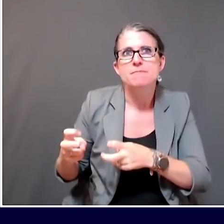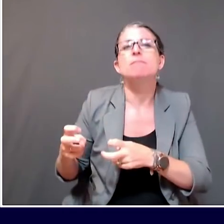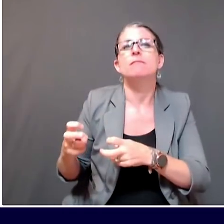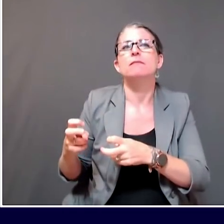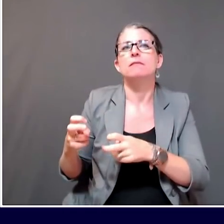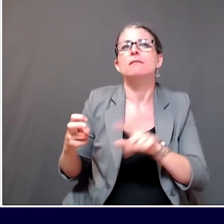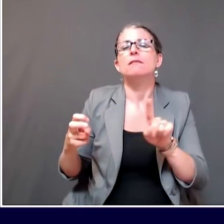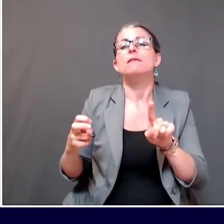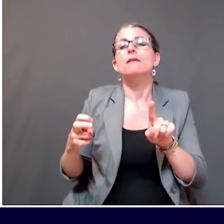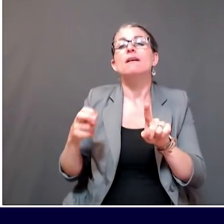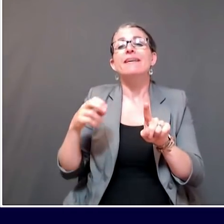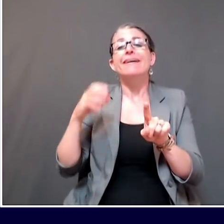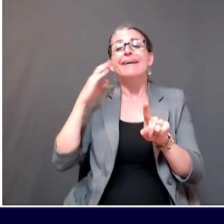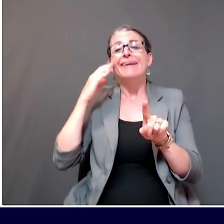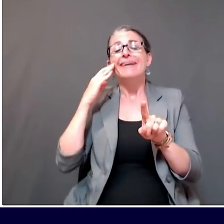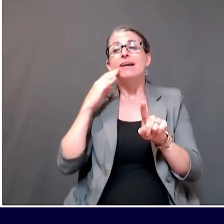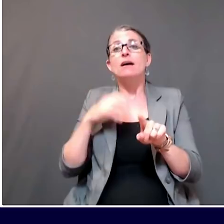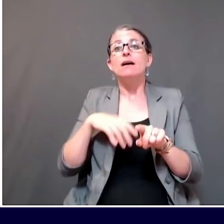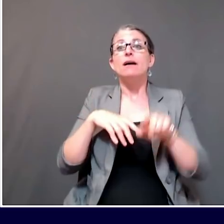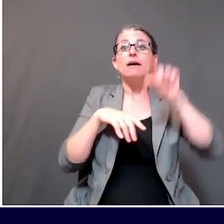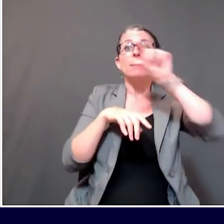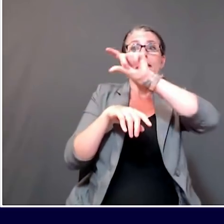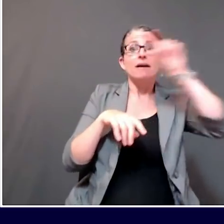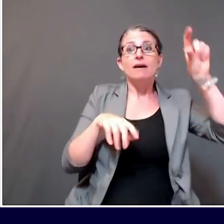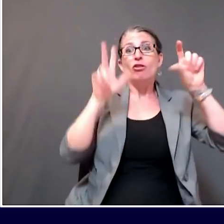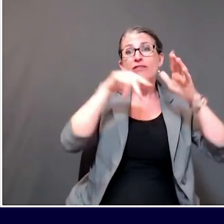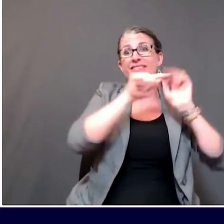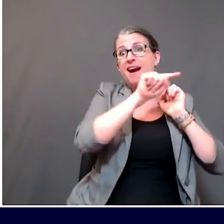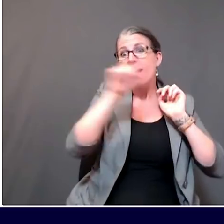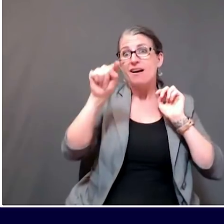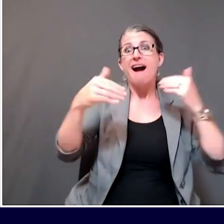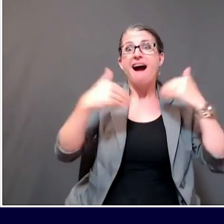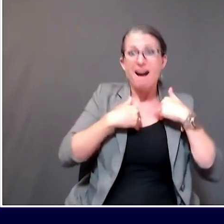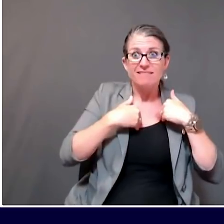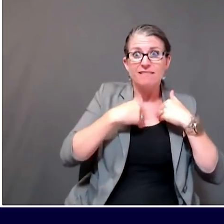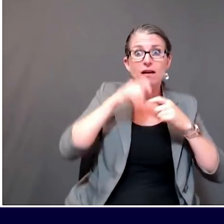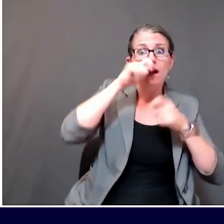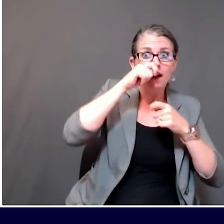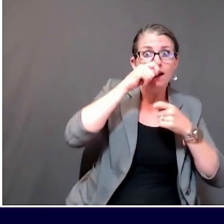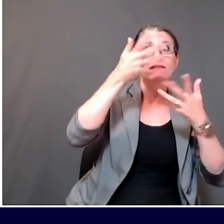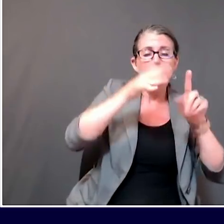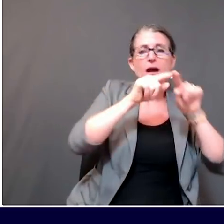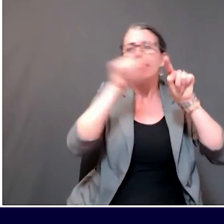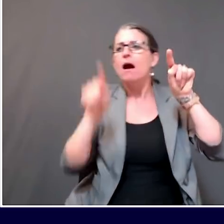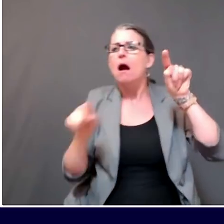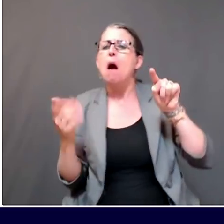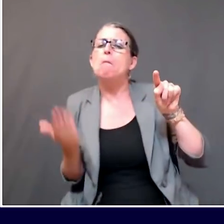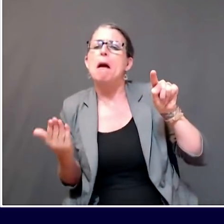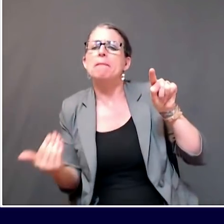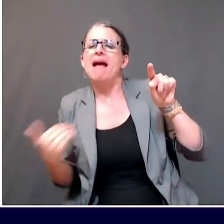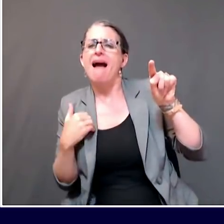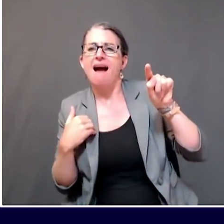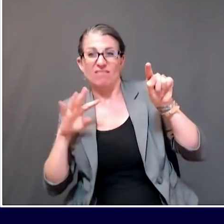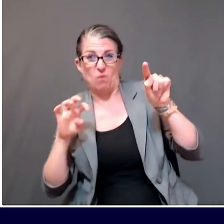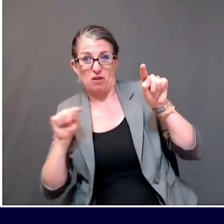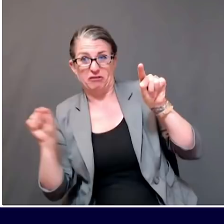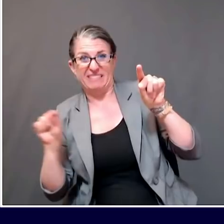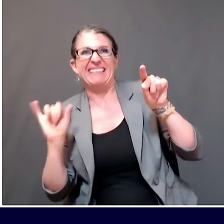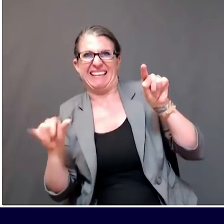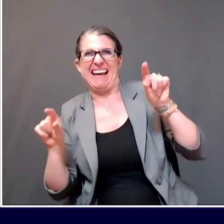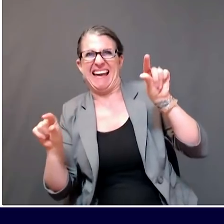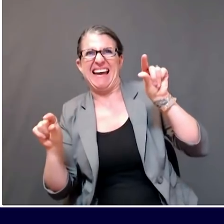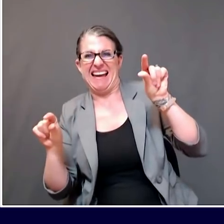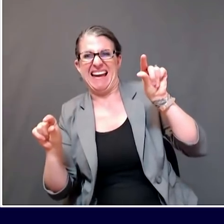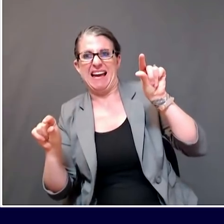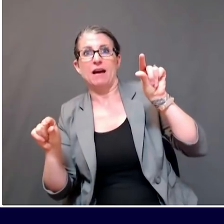by Maine CDC this past Sunday. Those were probable cases that arose from a single camp